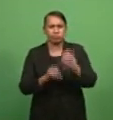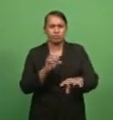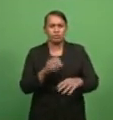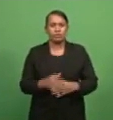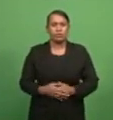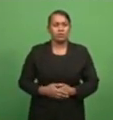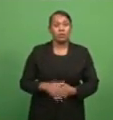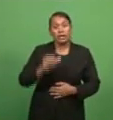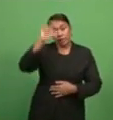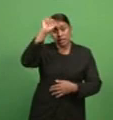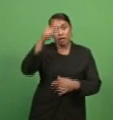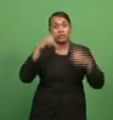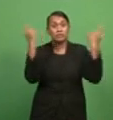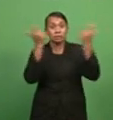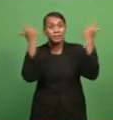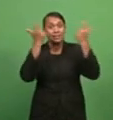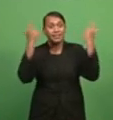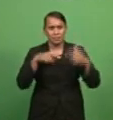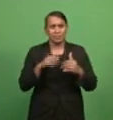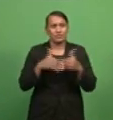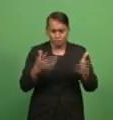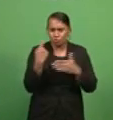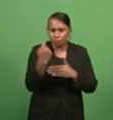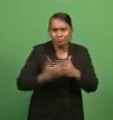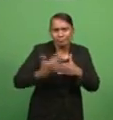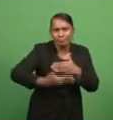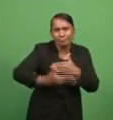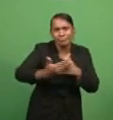COVID-19 restrictions.